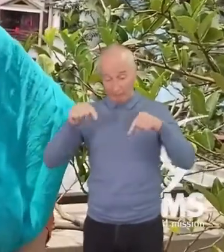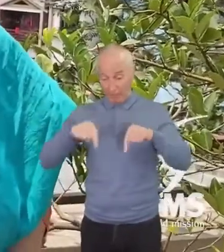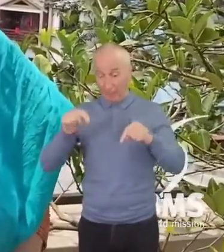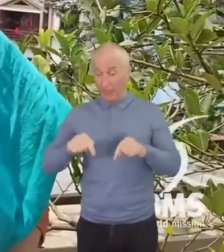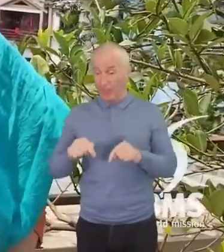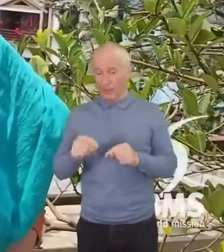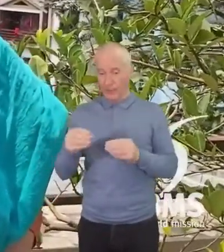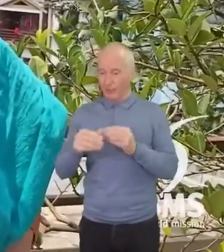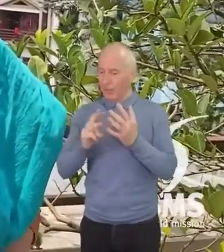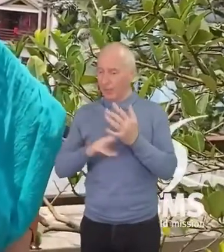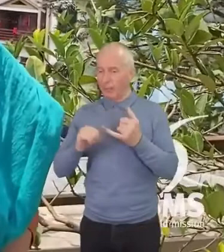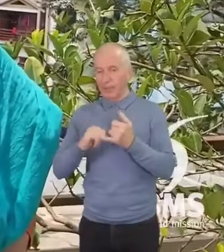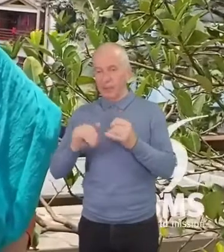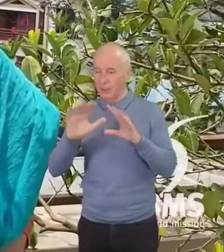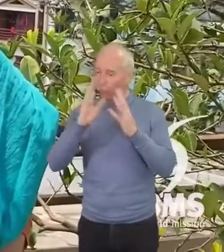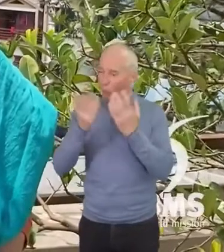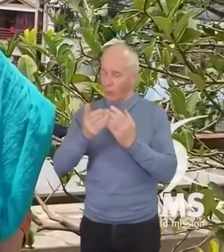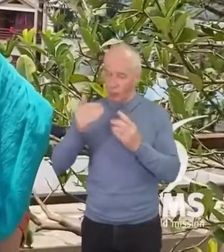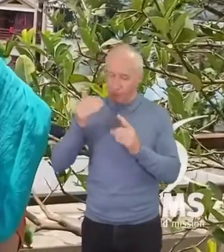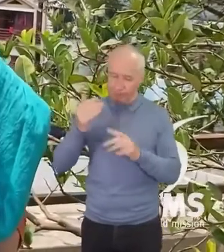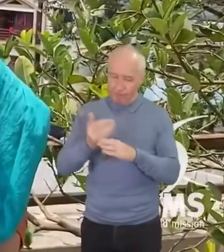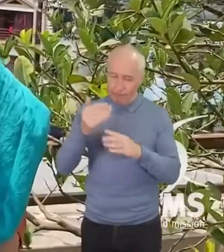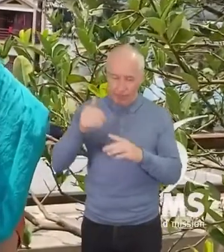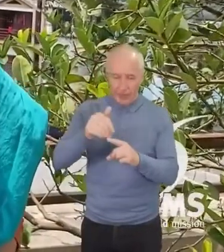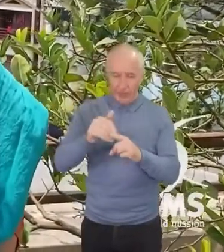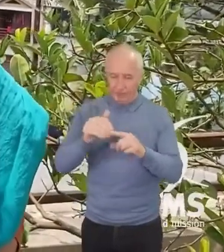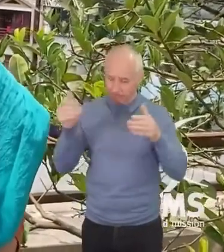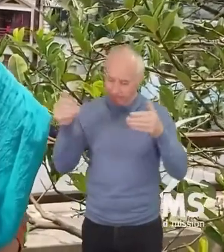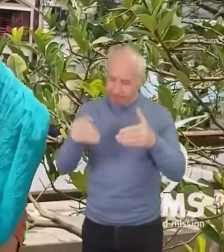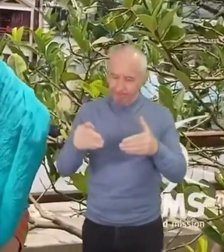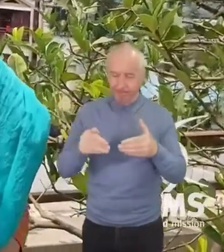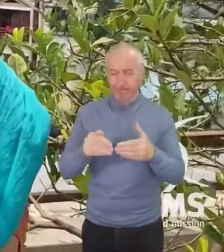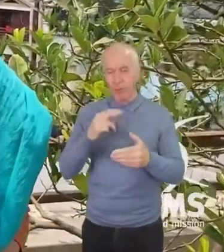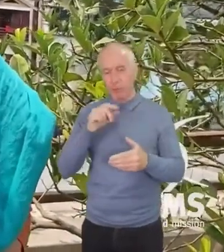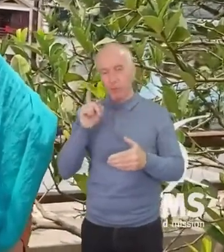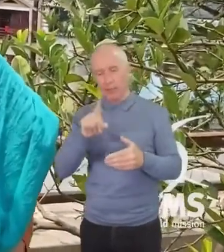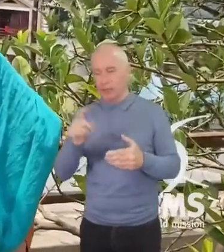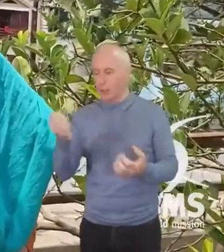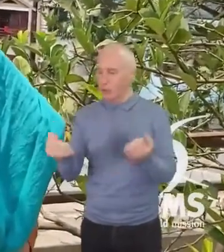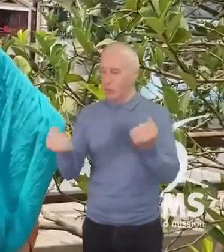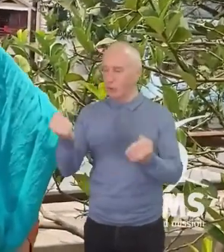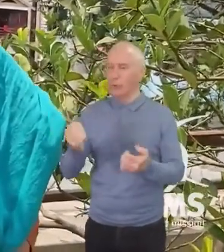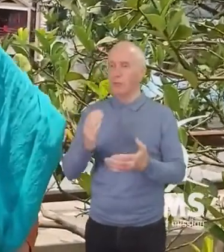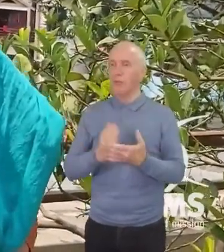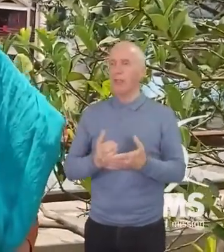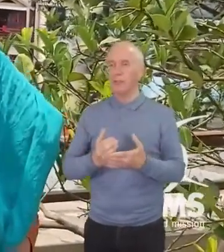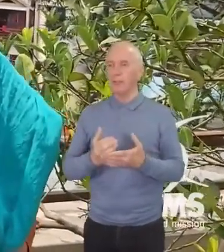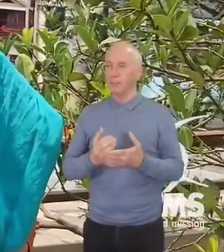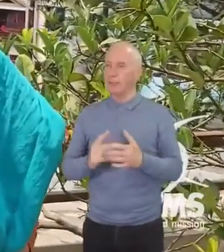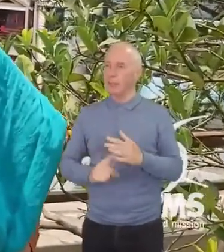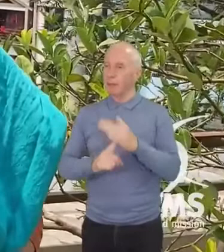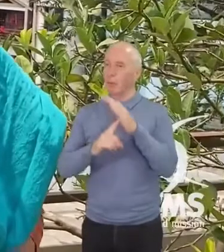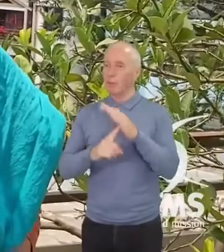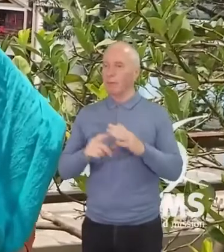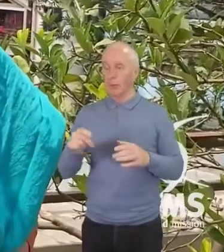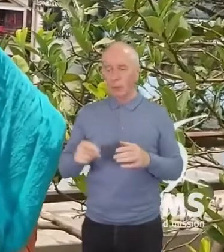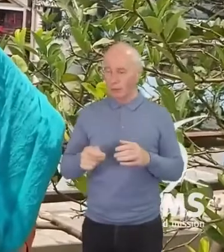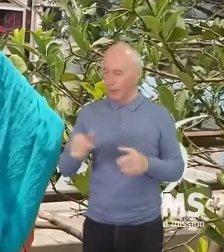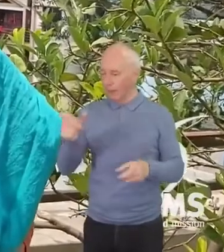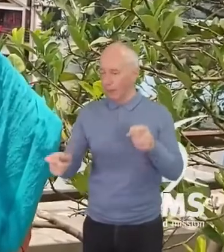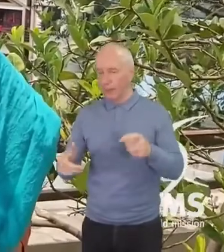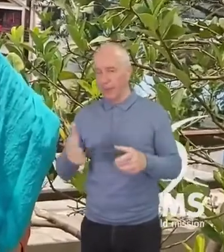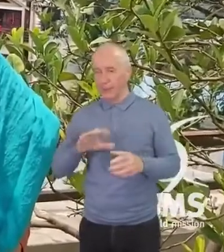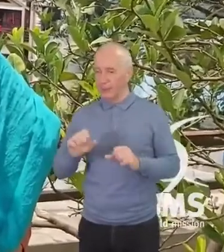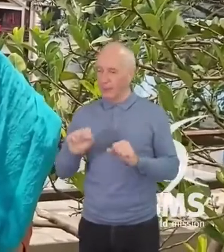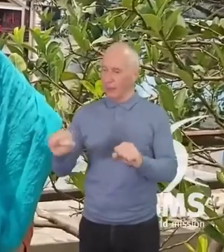isn't concentrating on gender injustice is a world where those of us who have been given much in terms of a voice,